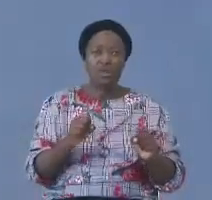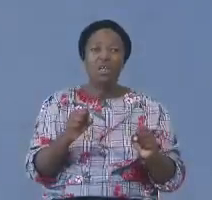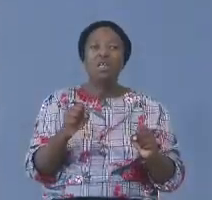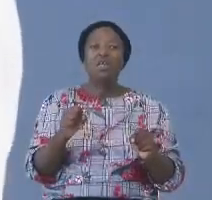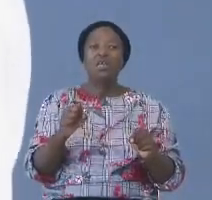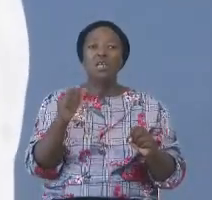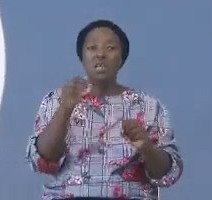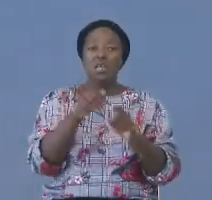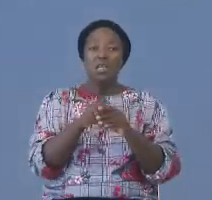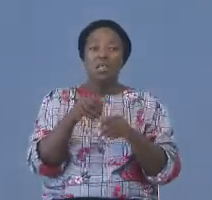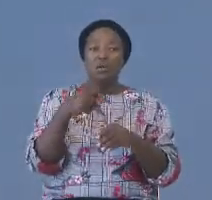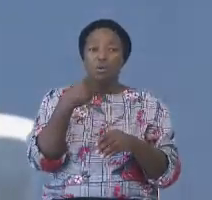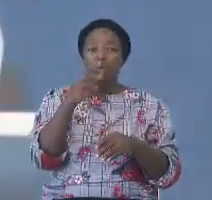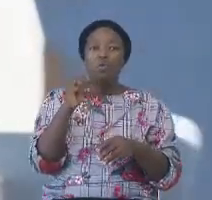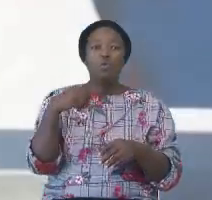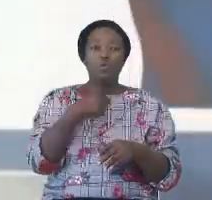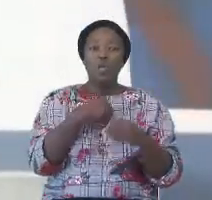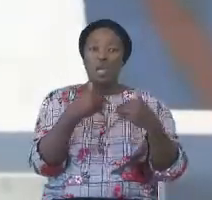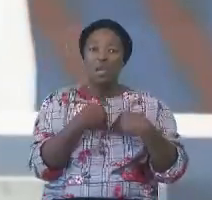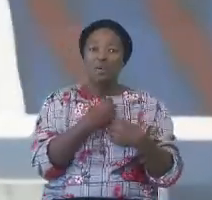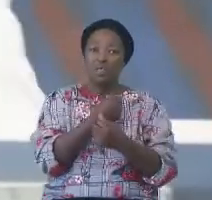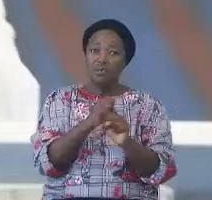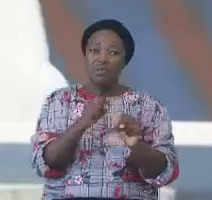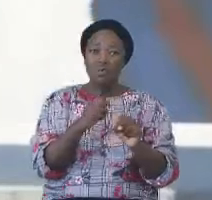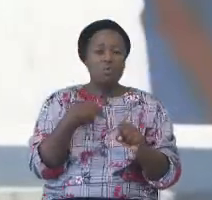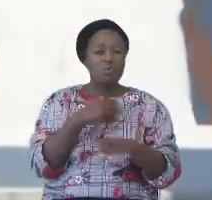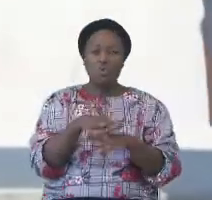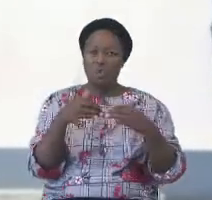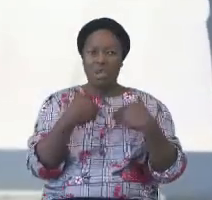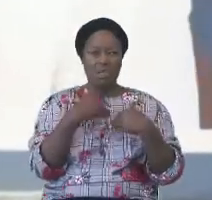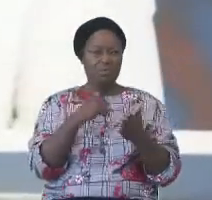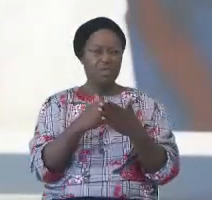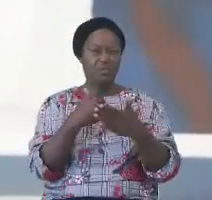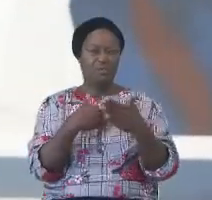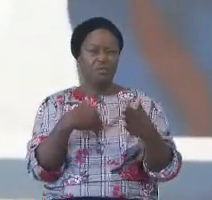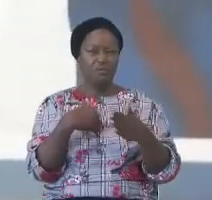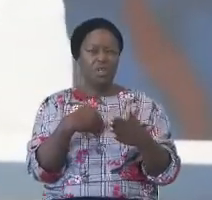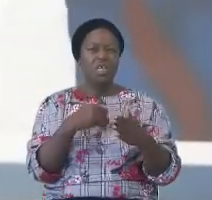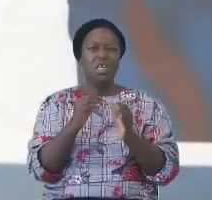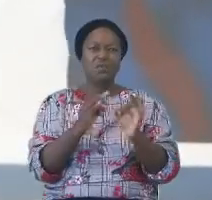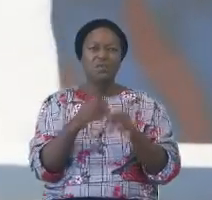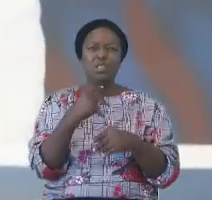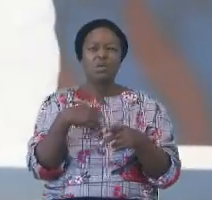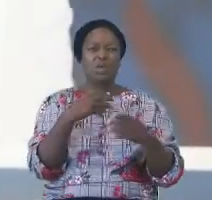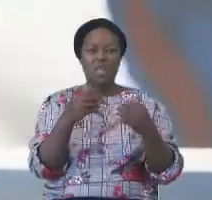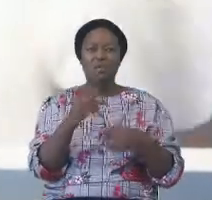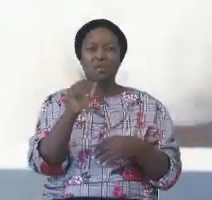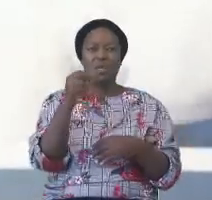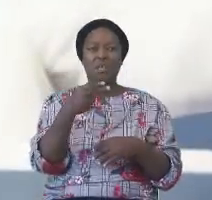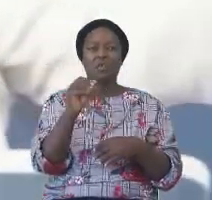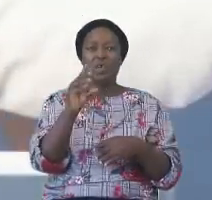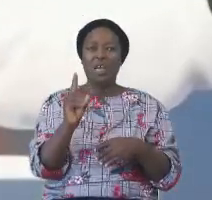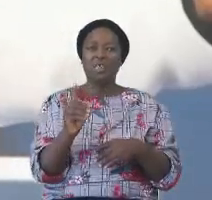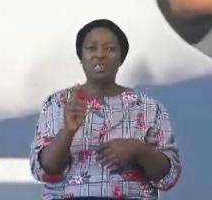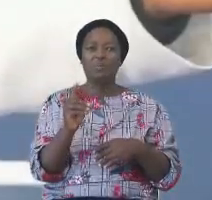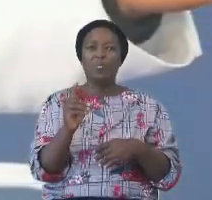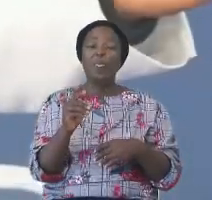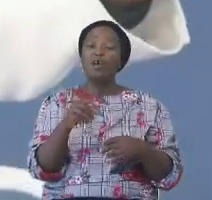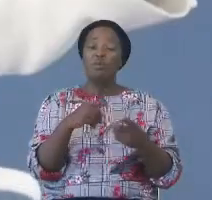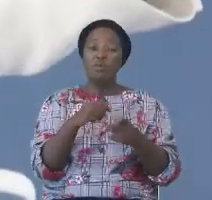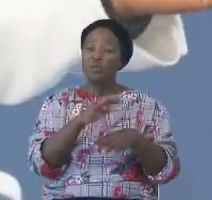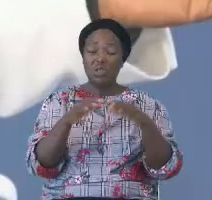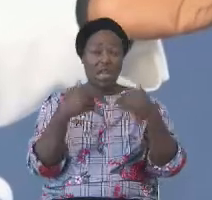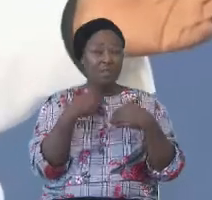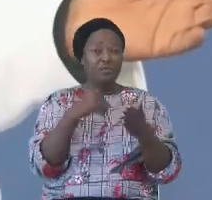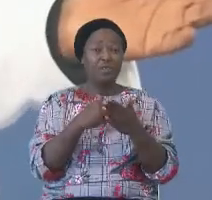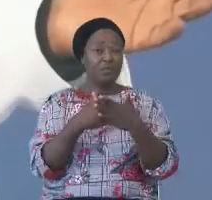we have redemption we have redemption it's not we didn't have it before he didn't